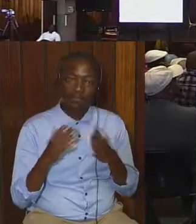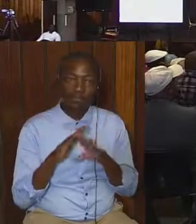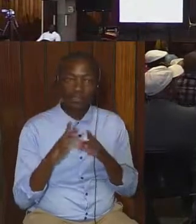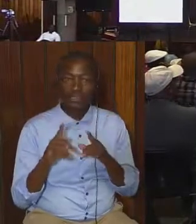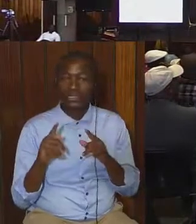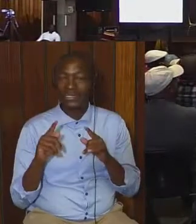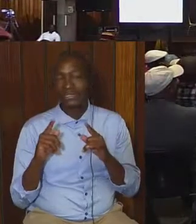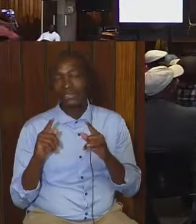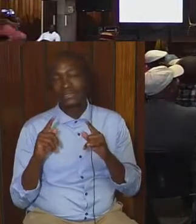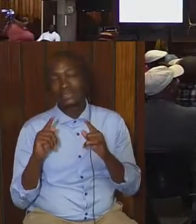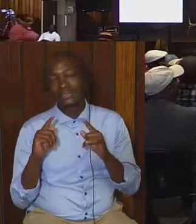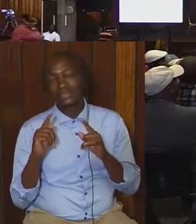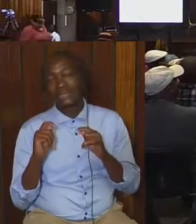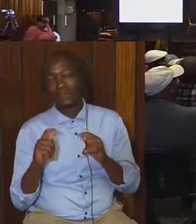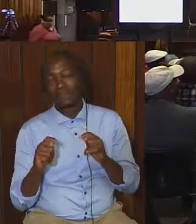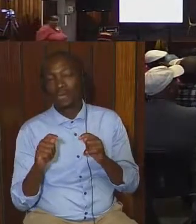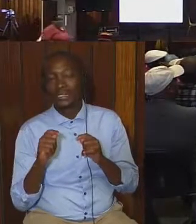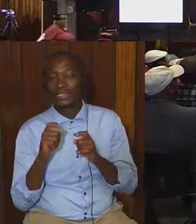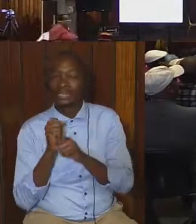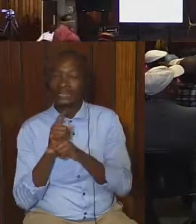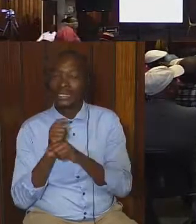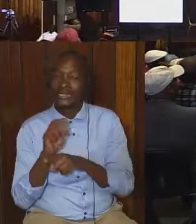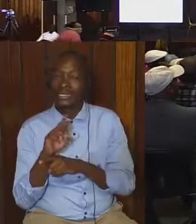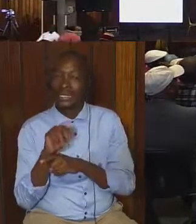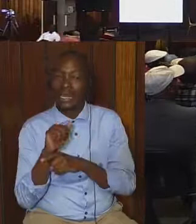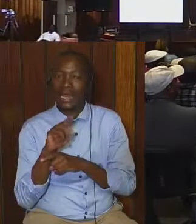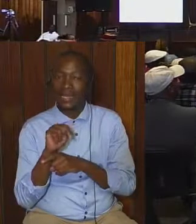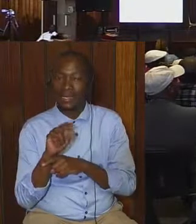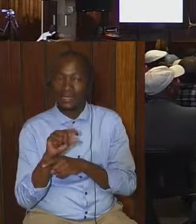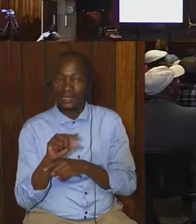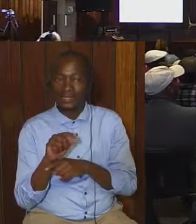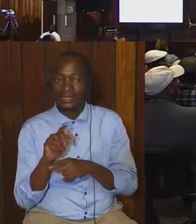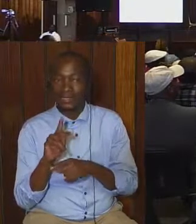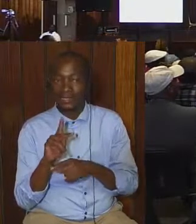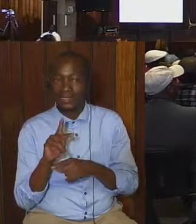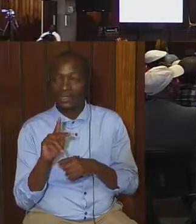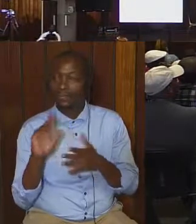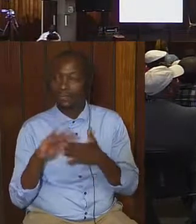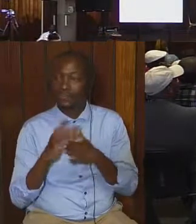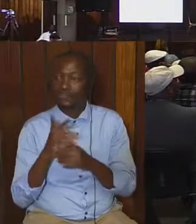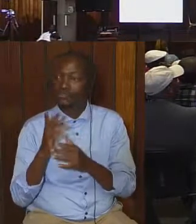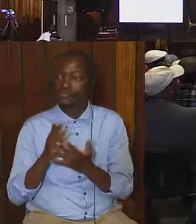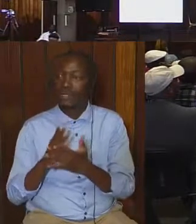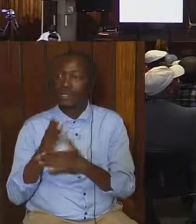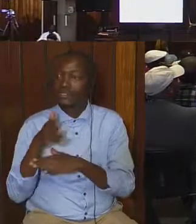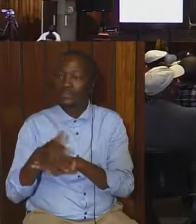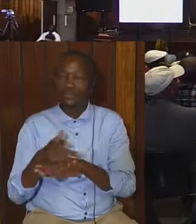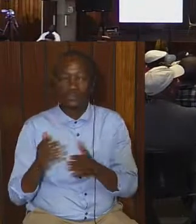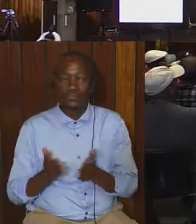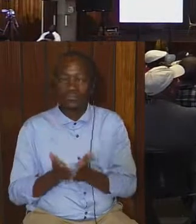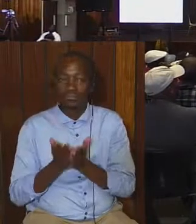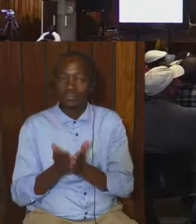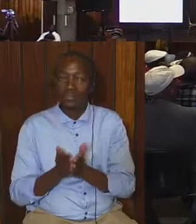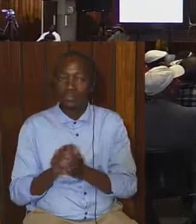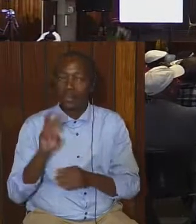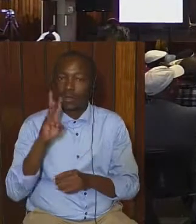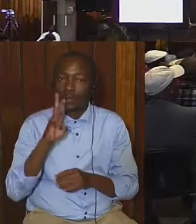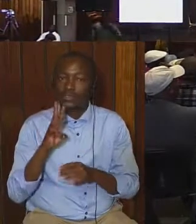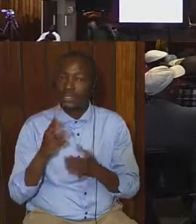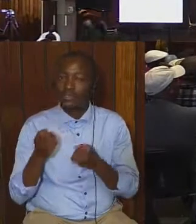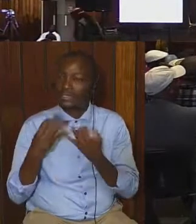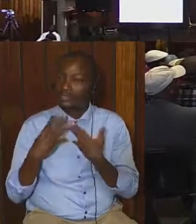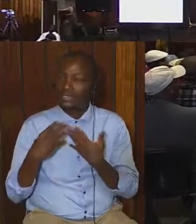temporary taxi rank, but then you should provide us nge boat as well, because if you can't cross there both entrances kugcwele